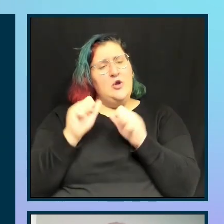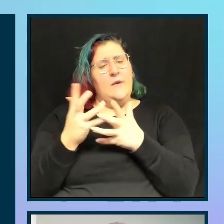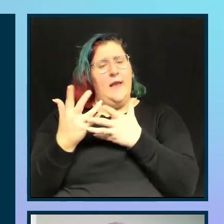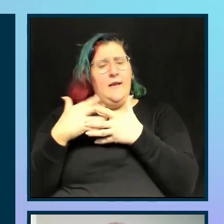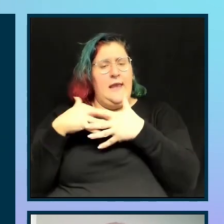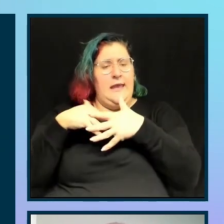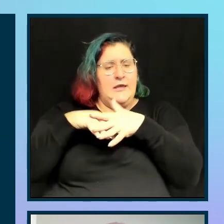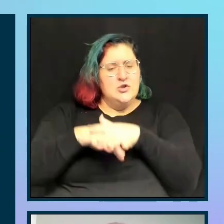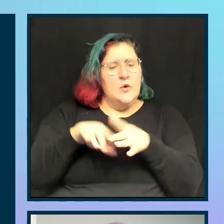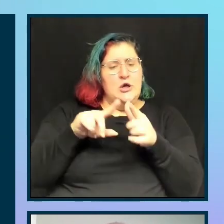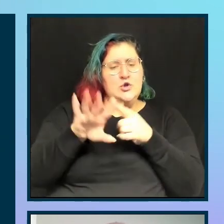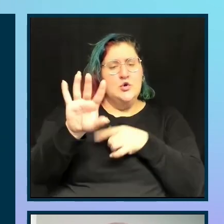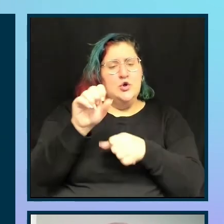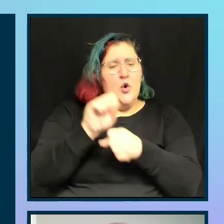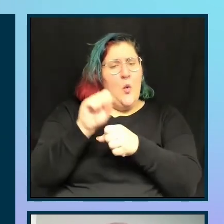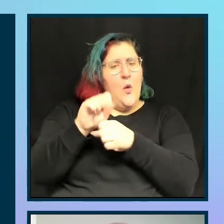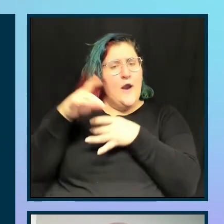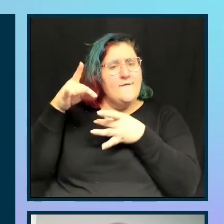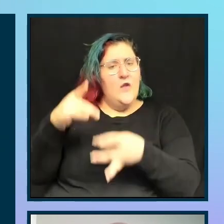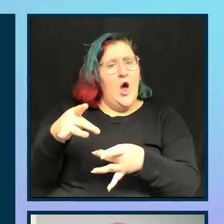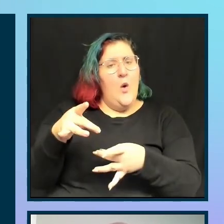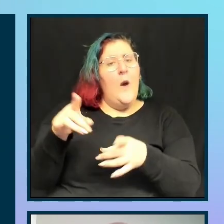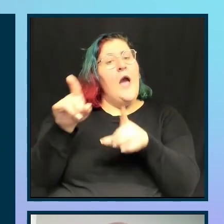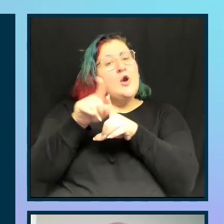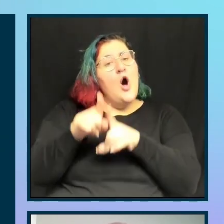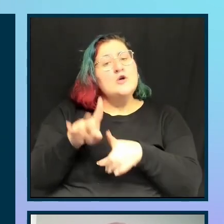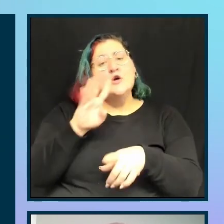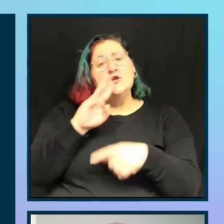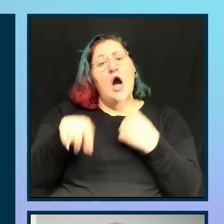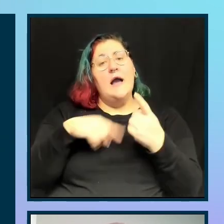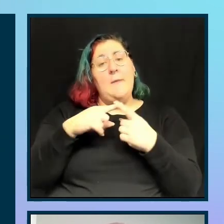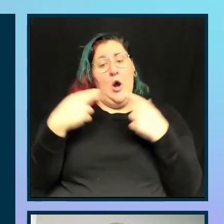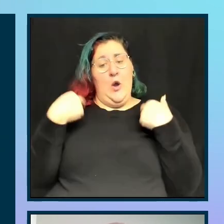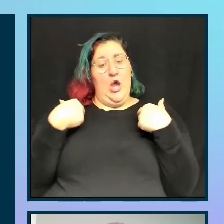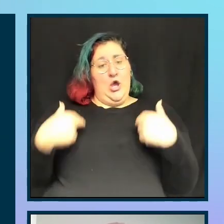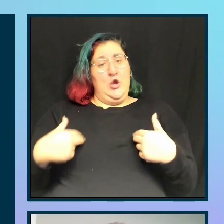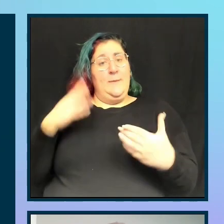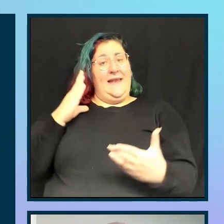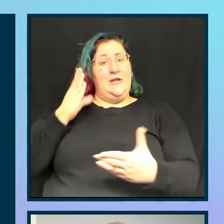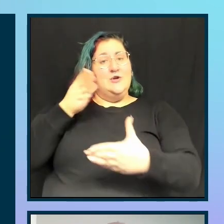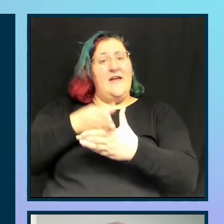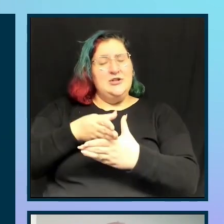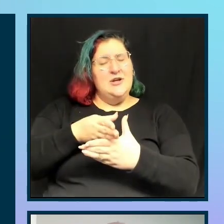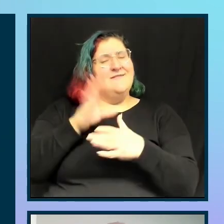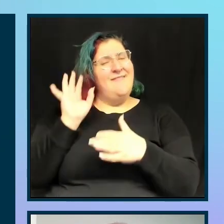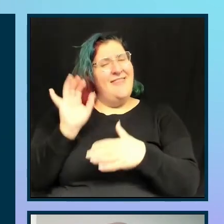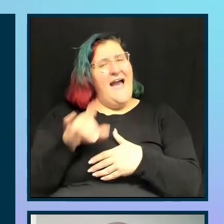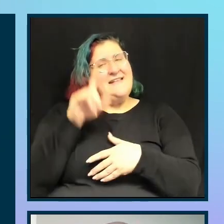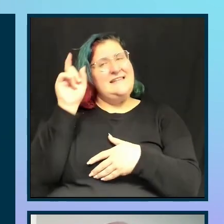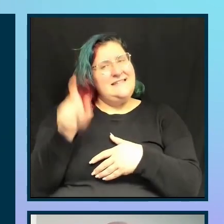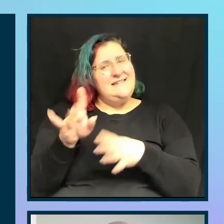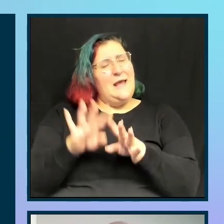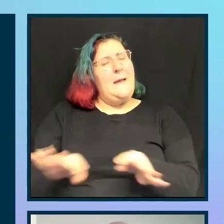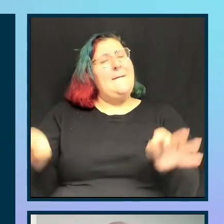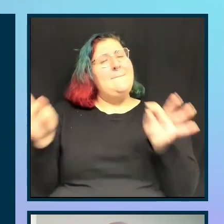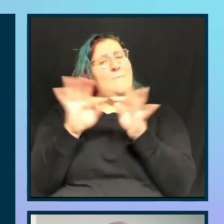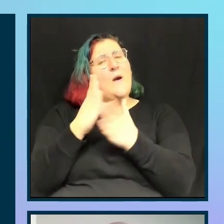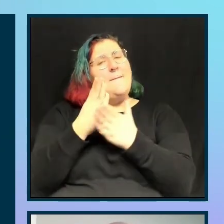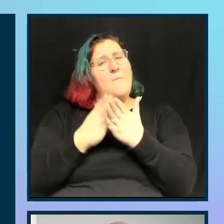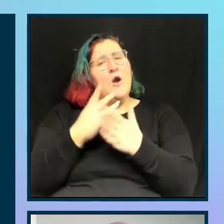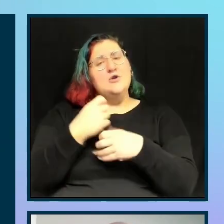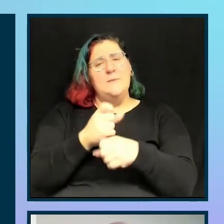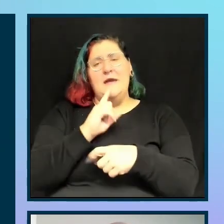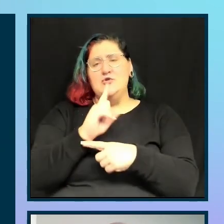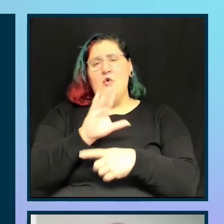then talk about human intervention. That's still a necessary component to ensure that the high quality levels are